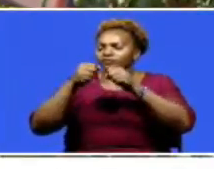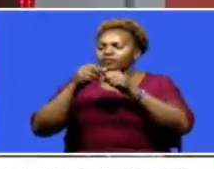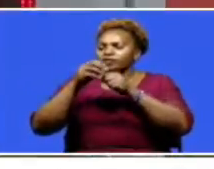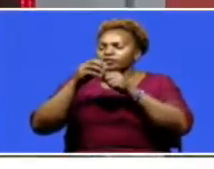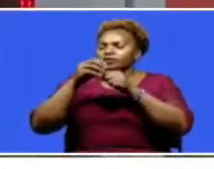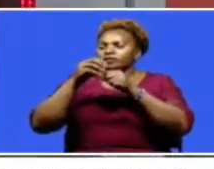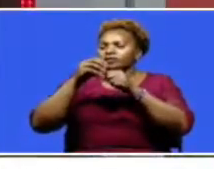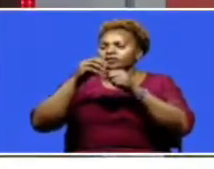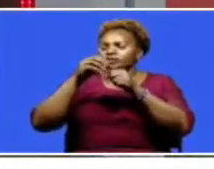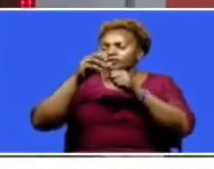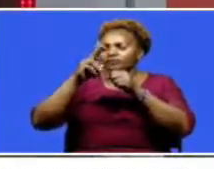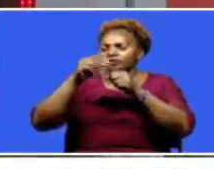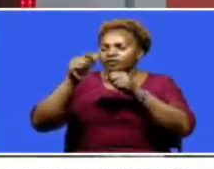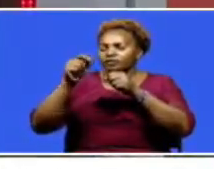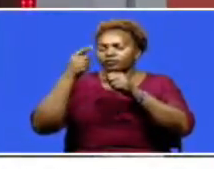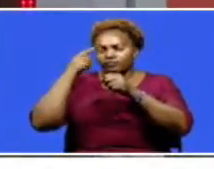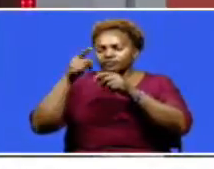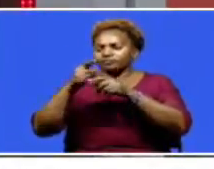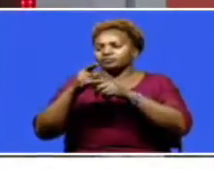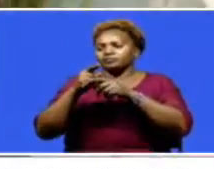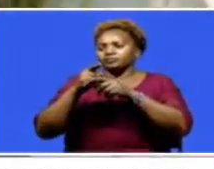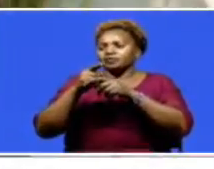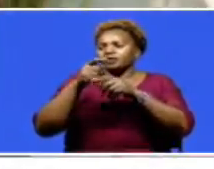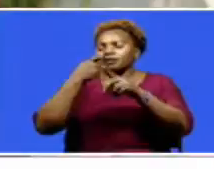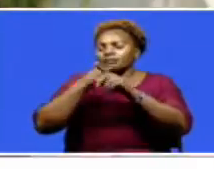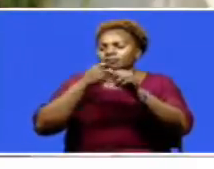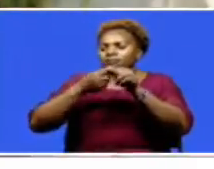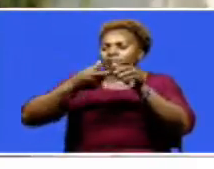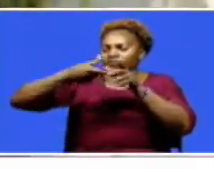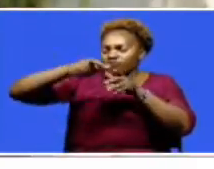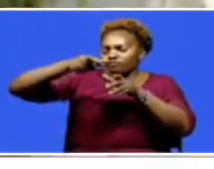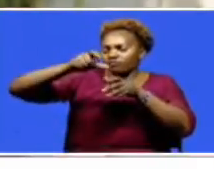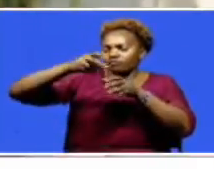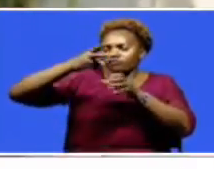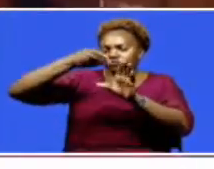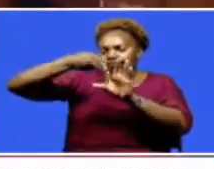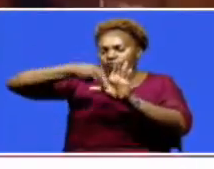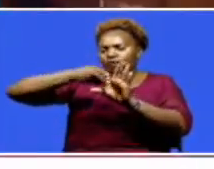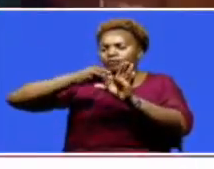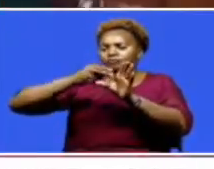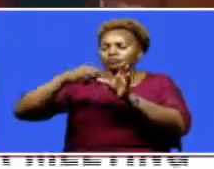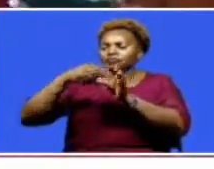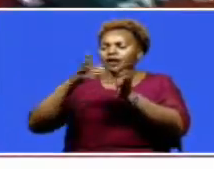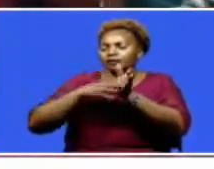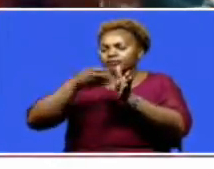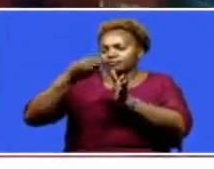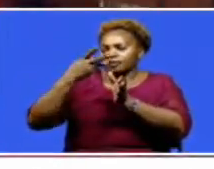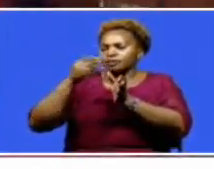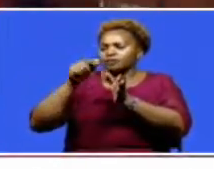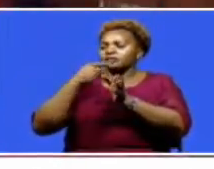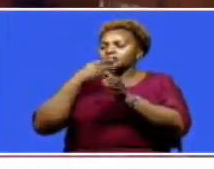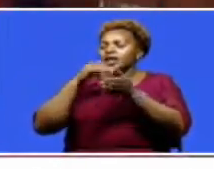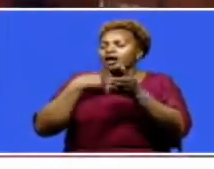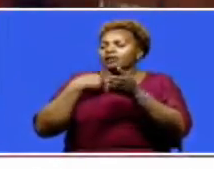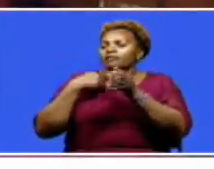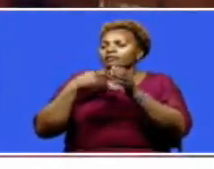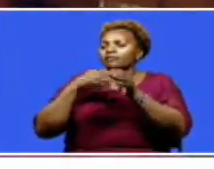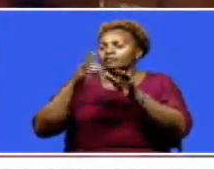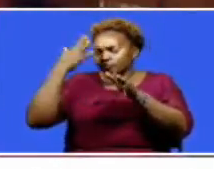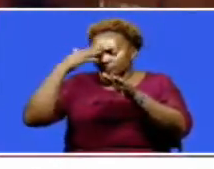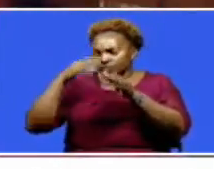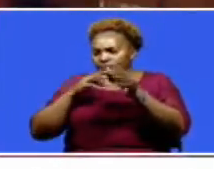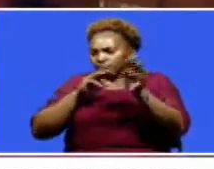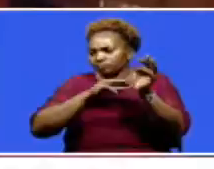duty adjustment for inflation that has catapulted the prices of fuel in the economy. Arati's motion seeks to have the House